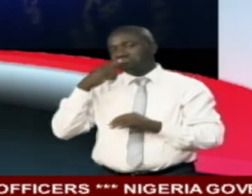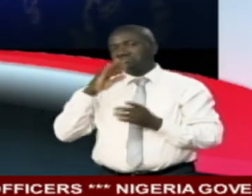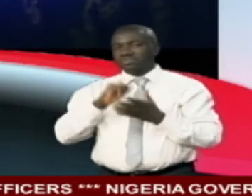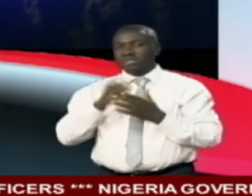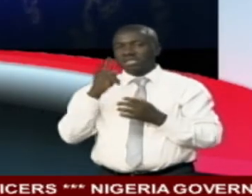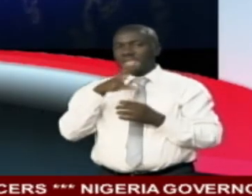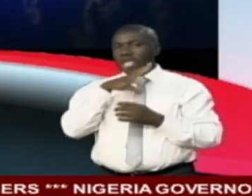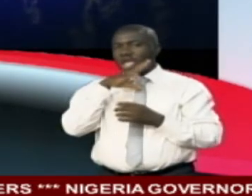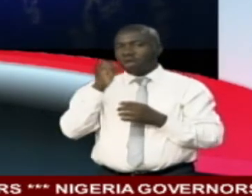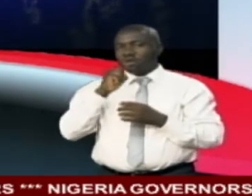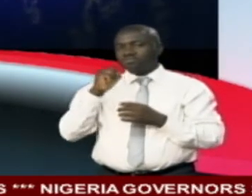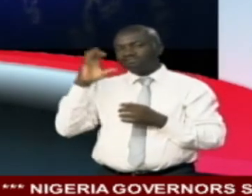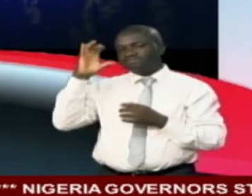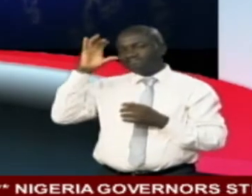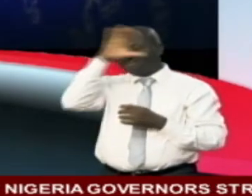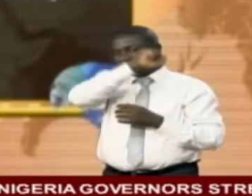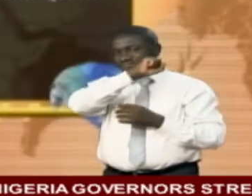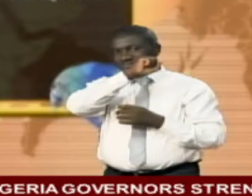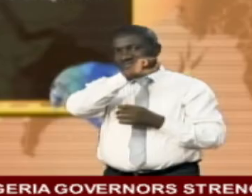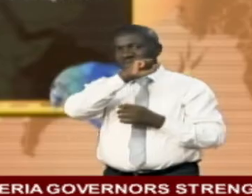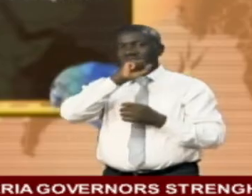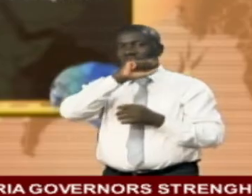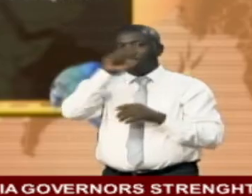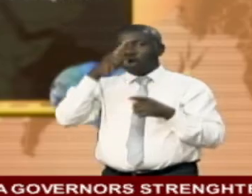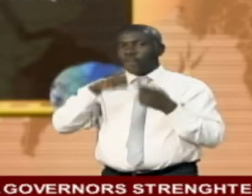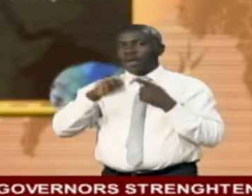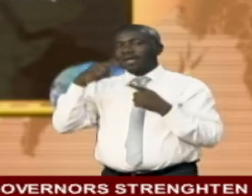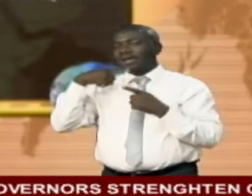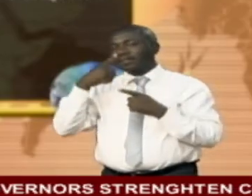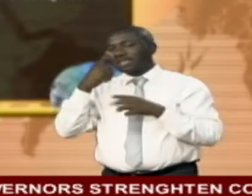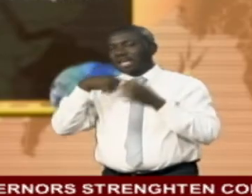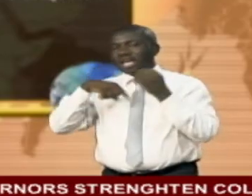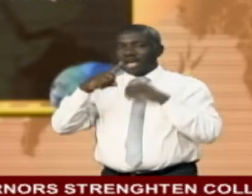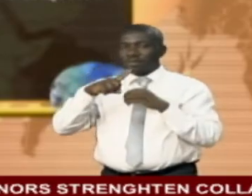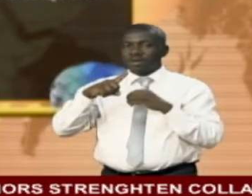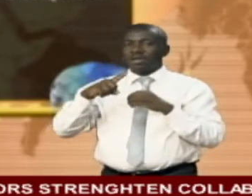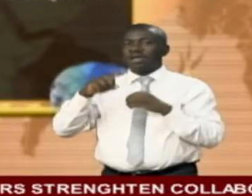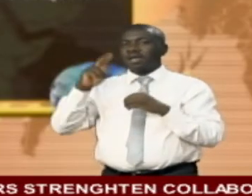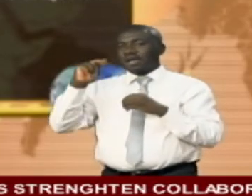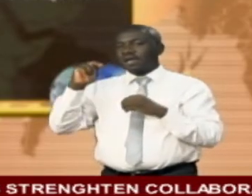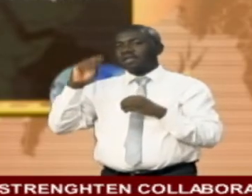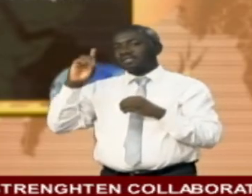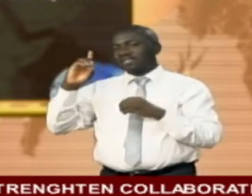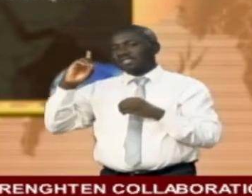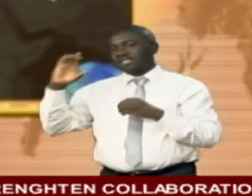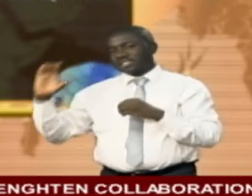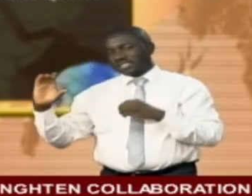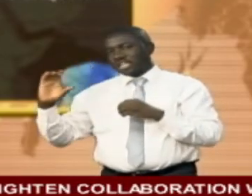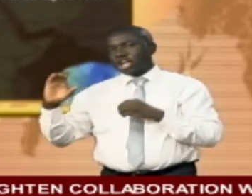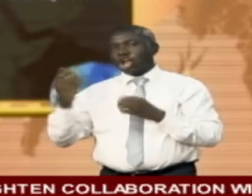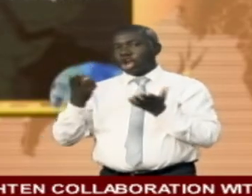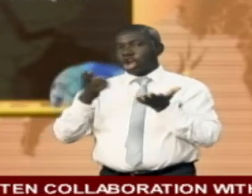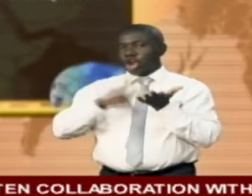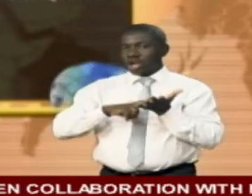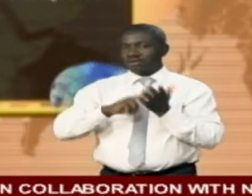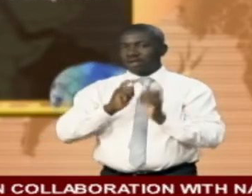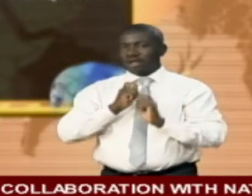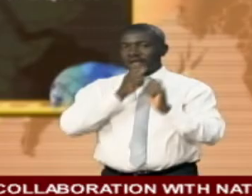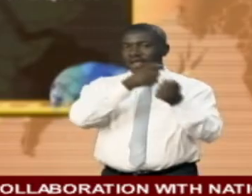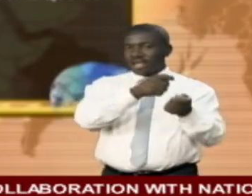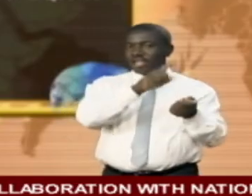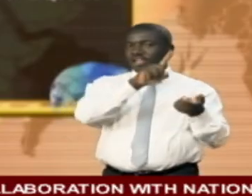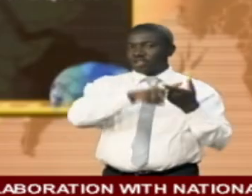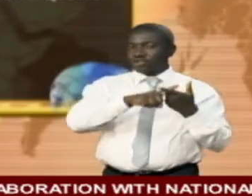of context considering concerning allegations of NDDC contract awards to lawmakers of the 9th